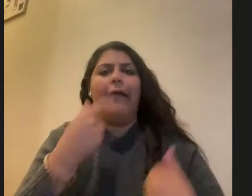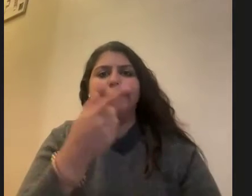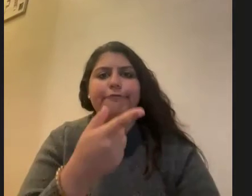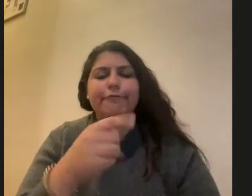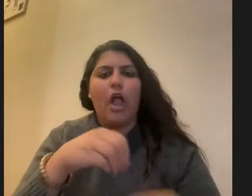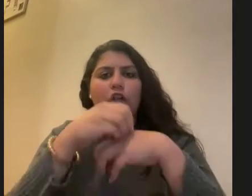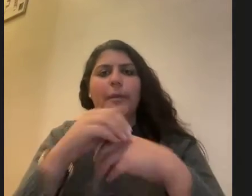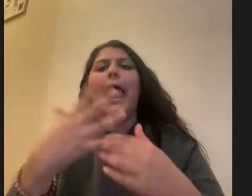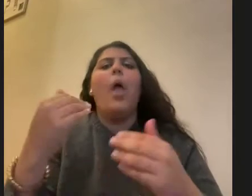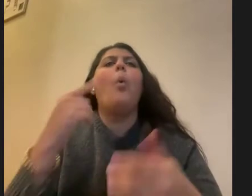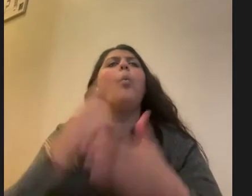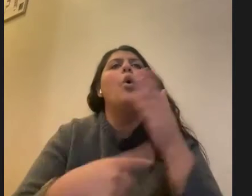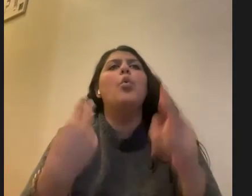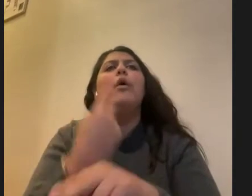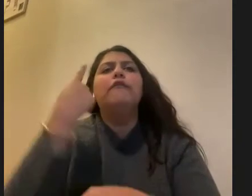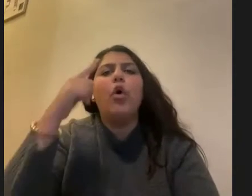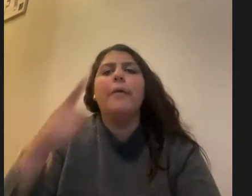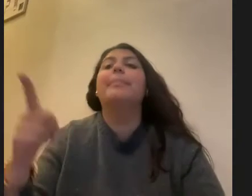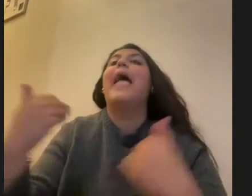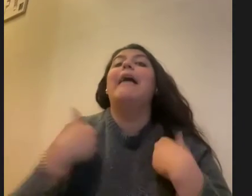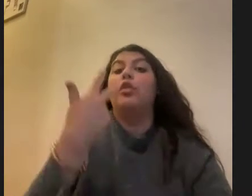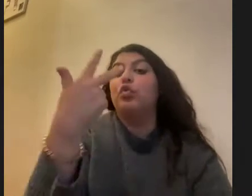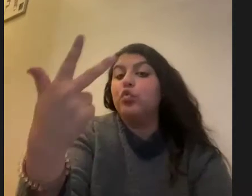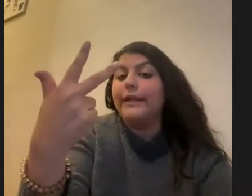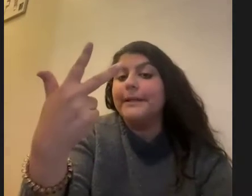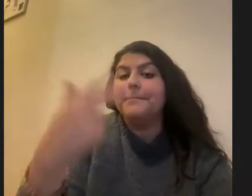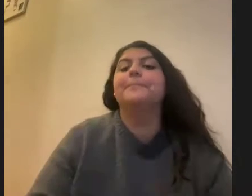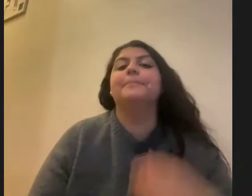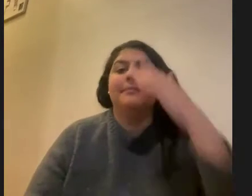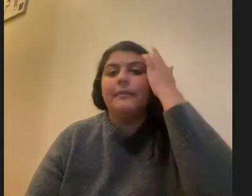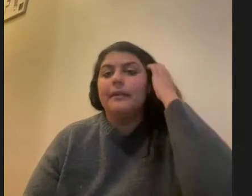they all used for? They have 3 hearts, and